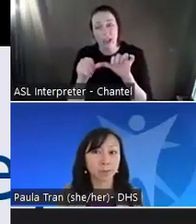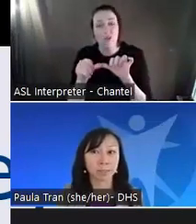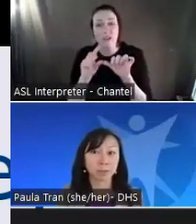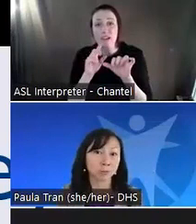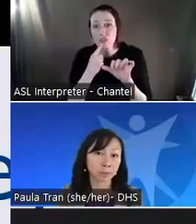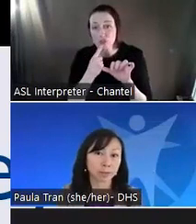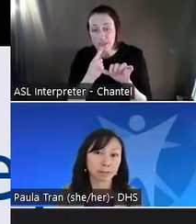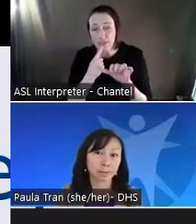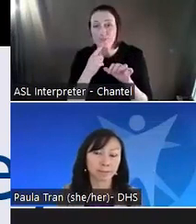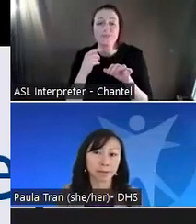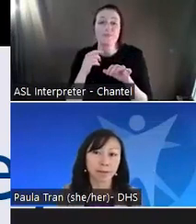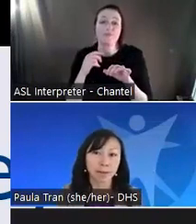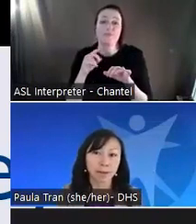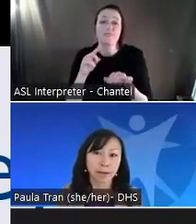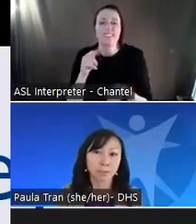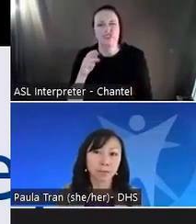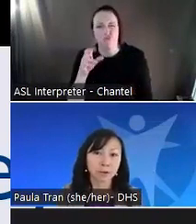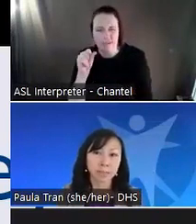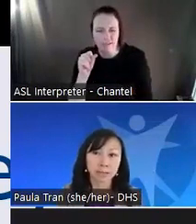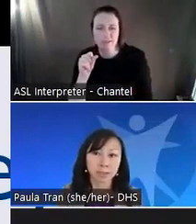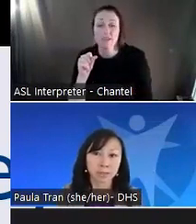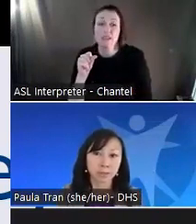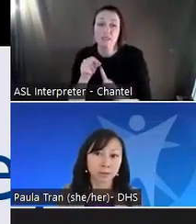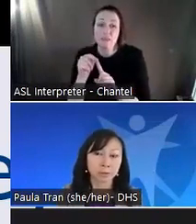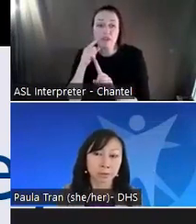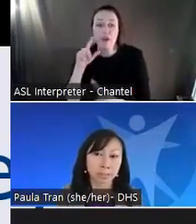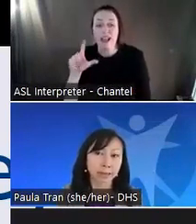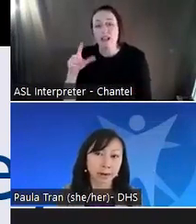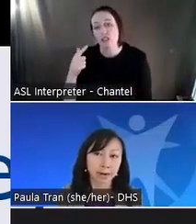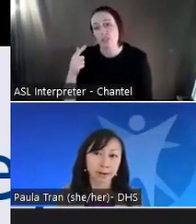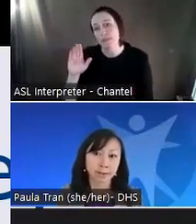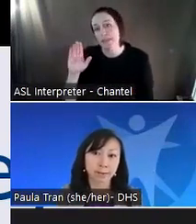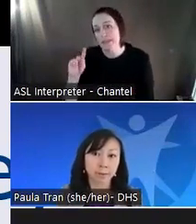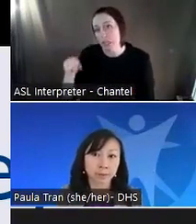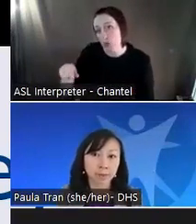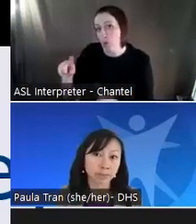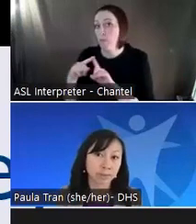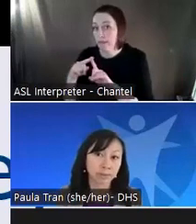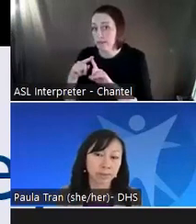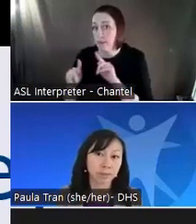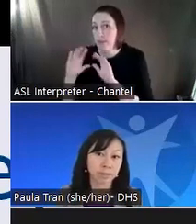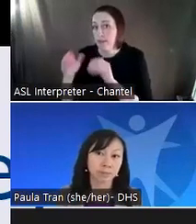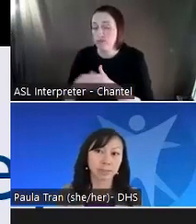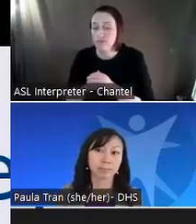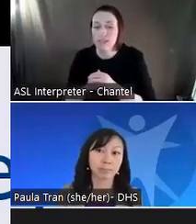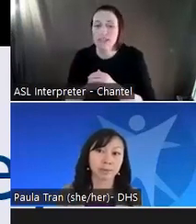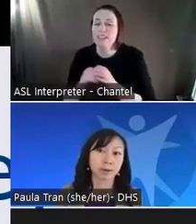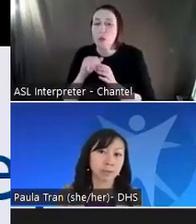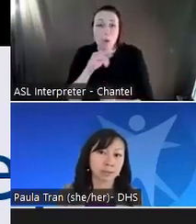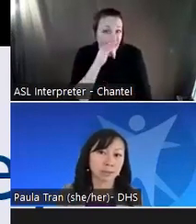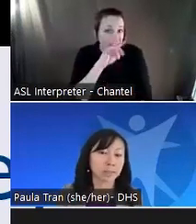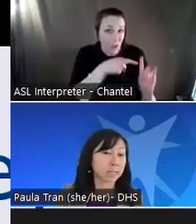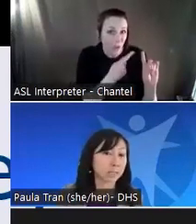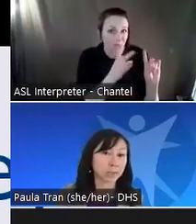as LGBTQ+. As we know, it's not just our children who need care, as there are millions of adults in the US affected by mental